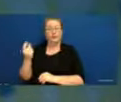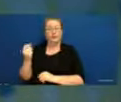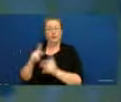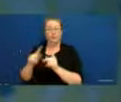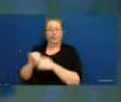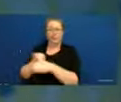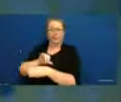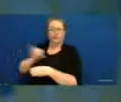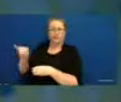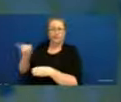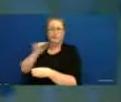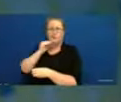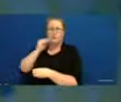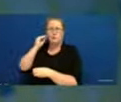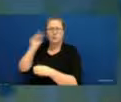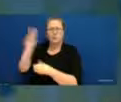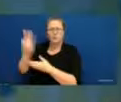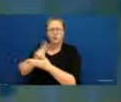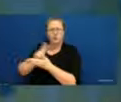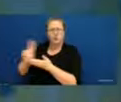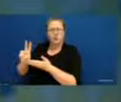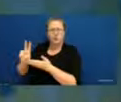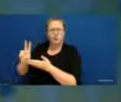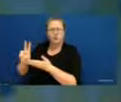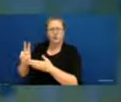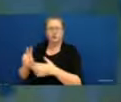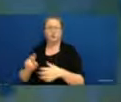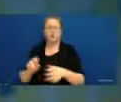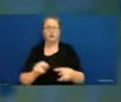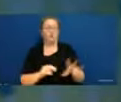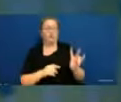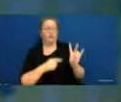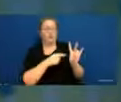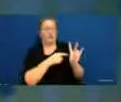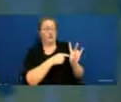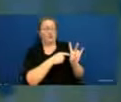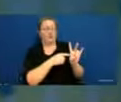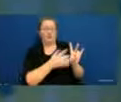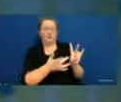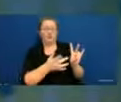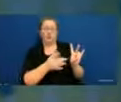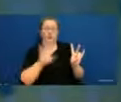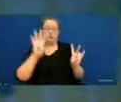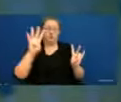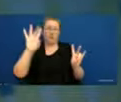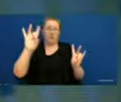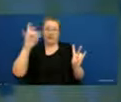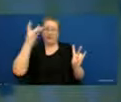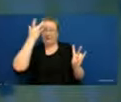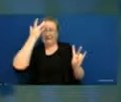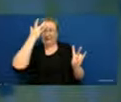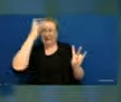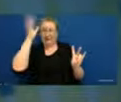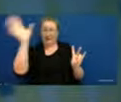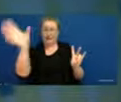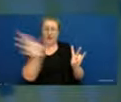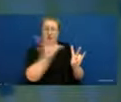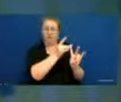weeks because of their exposure. Of the 7 people who had interactions with those 48 sick